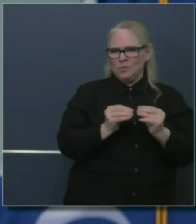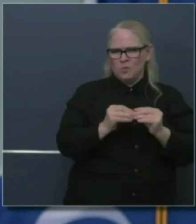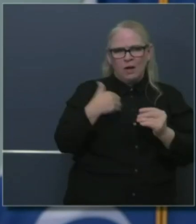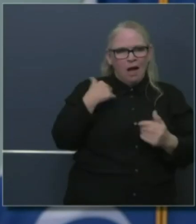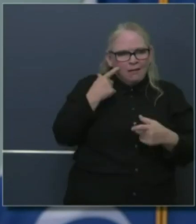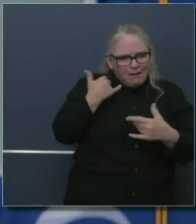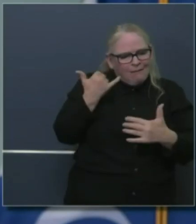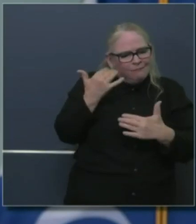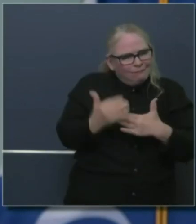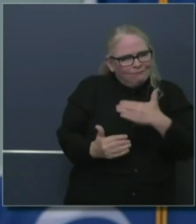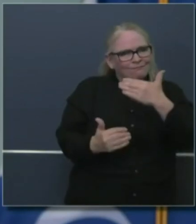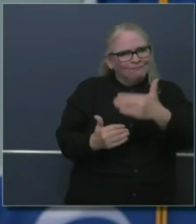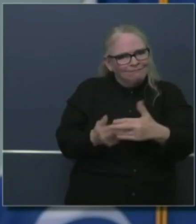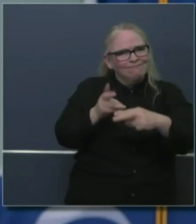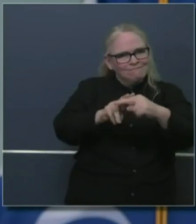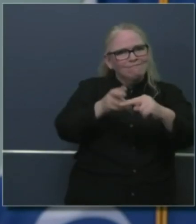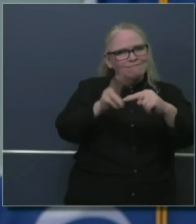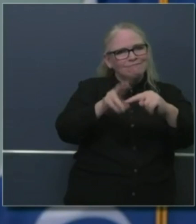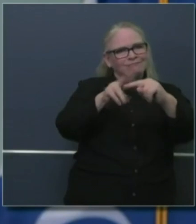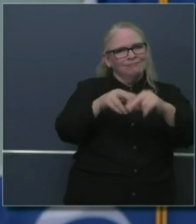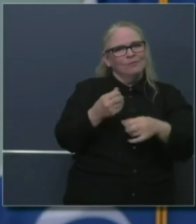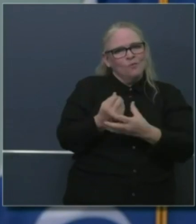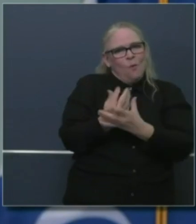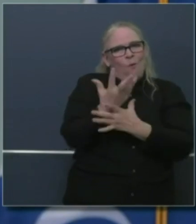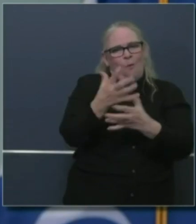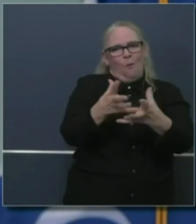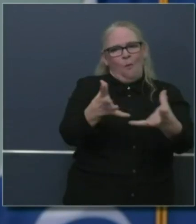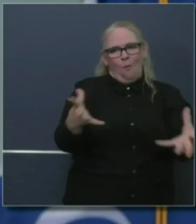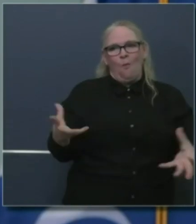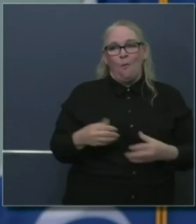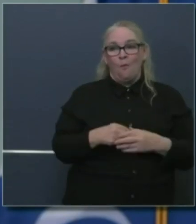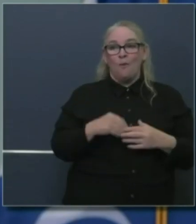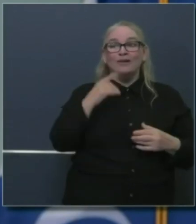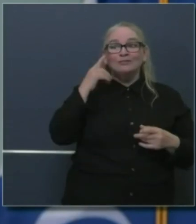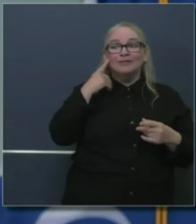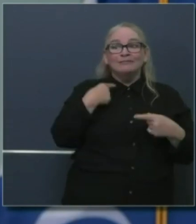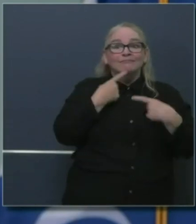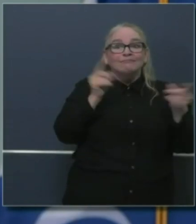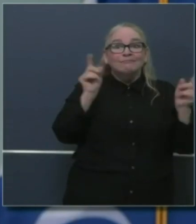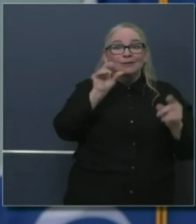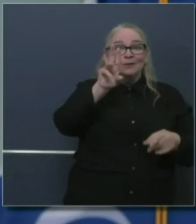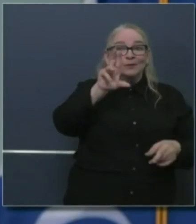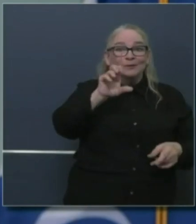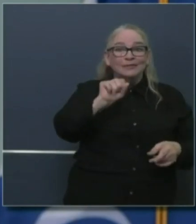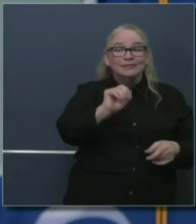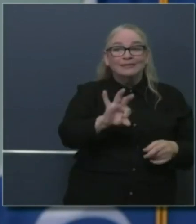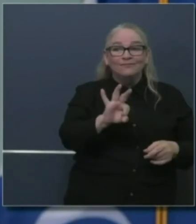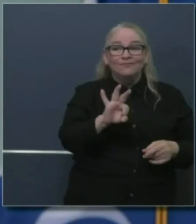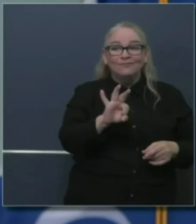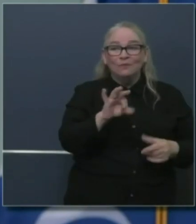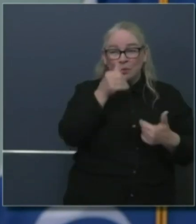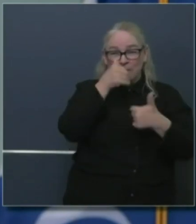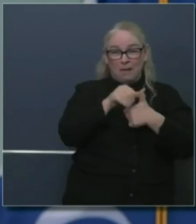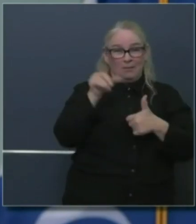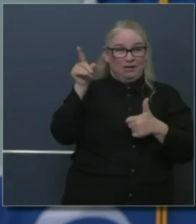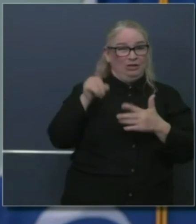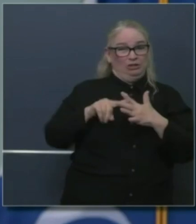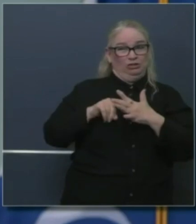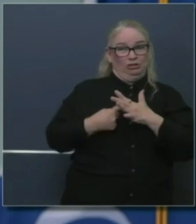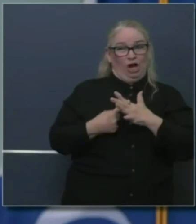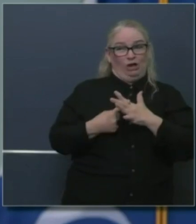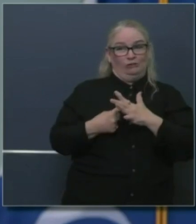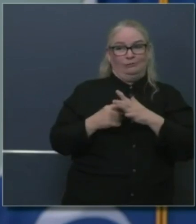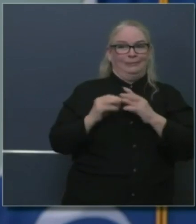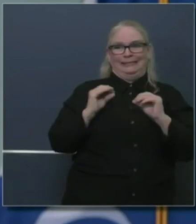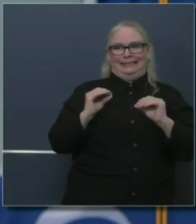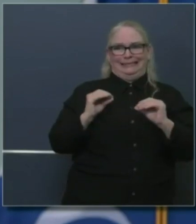the testing. Yesterday, I announced that our partnership with UCSF, we started that first cohort. They started filling out